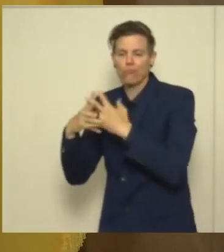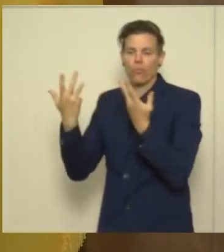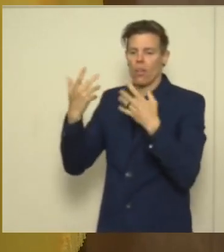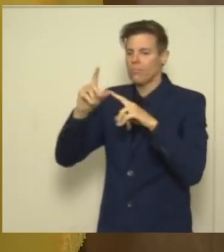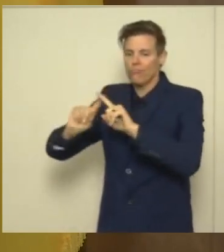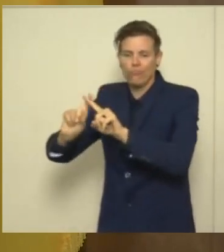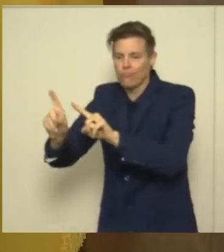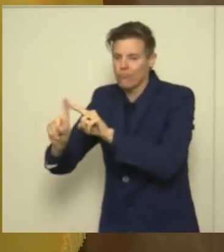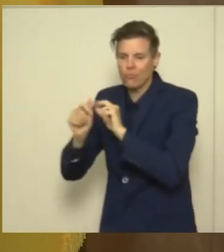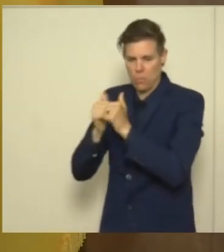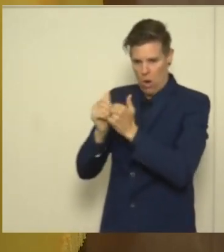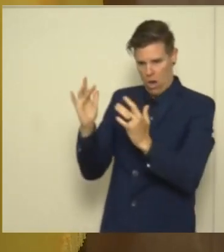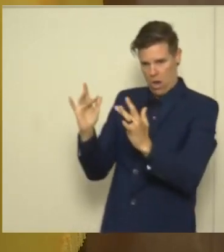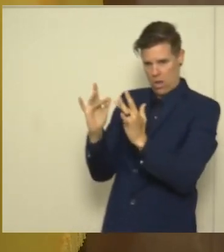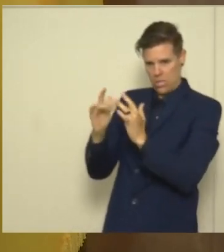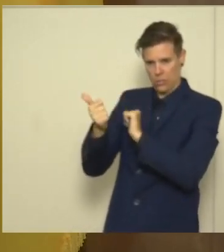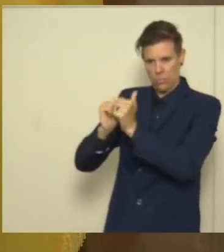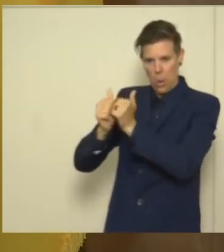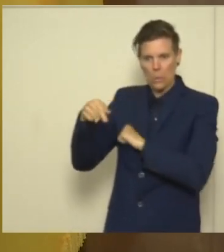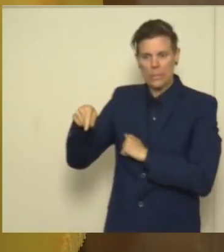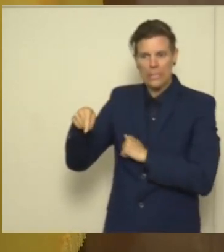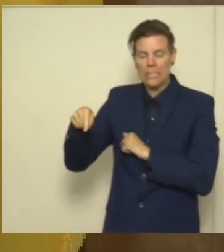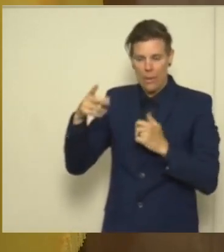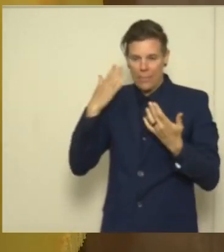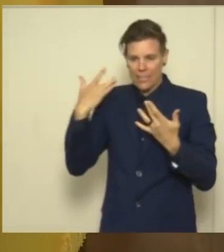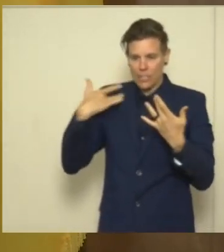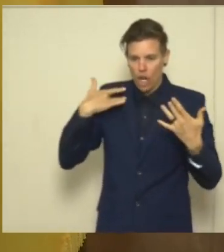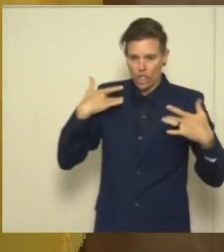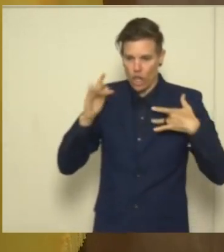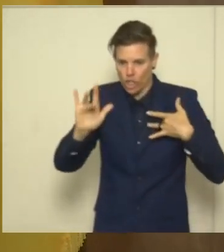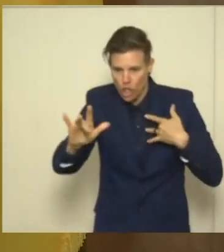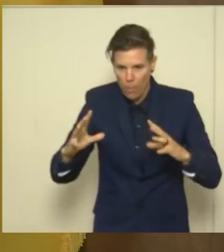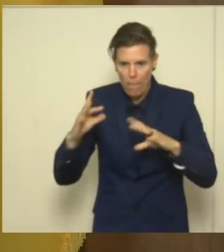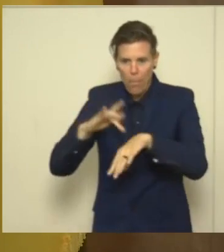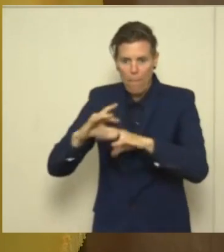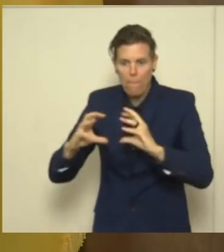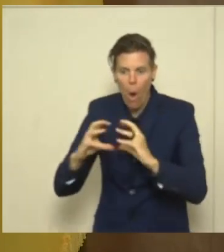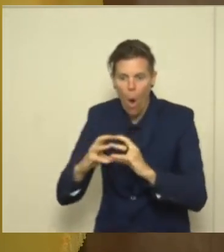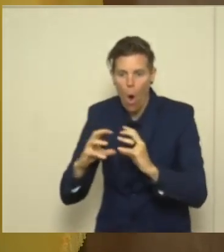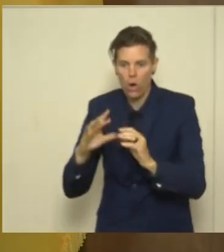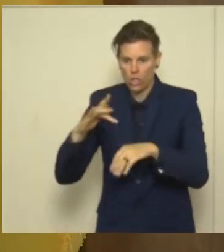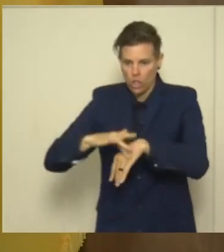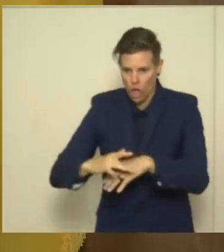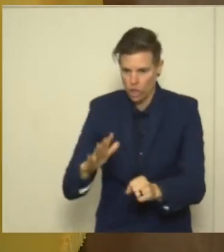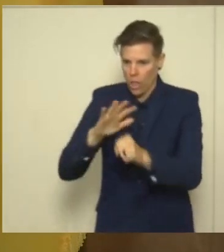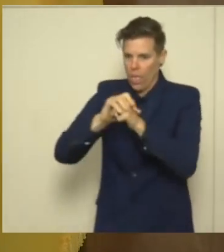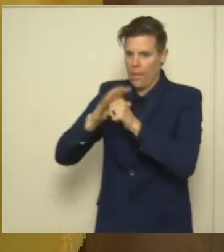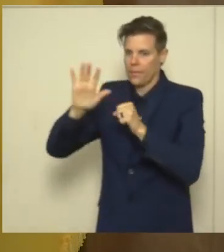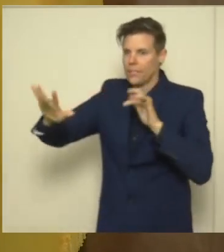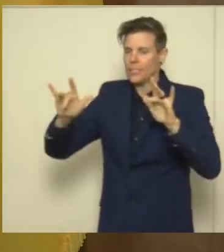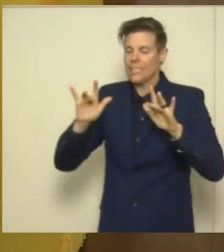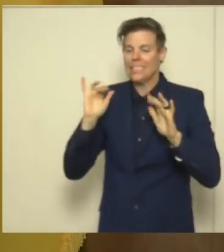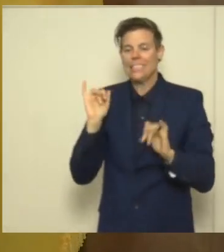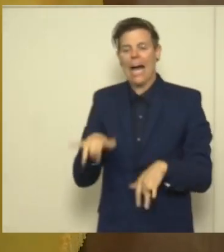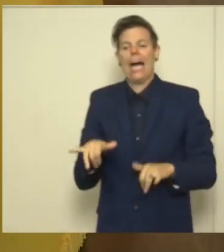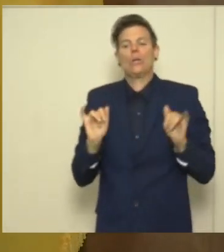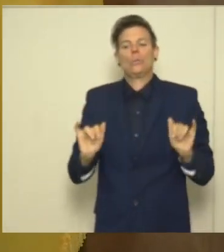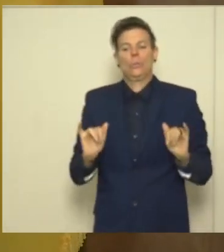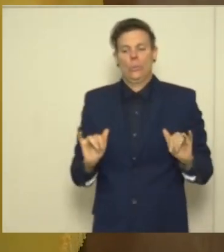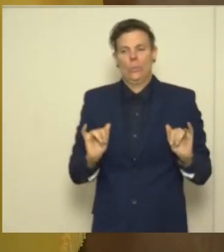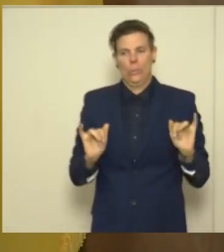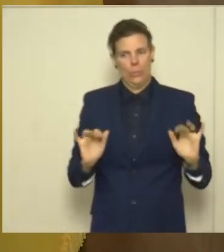complicated. But my goal is to get there. That should be every New Mexican's goal. So I'm going to end with this. How do we get